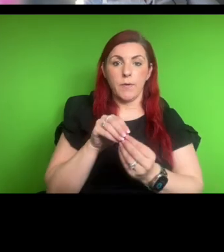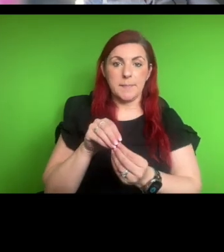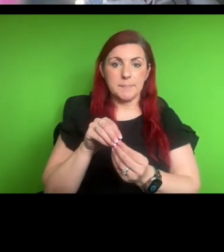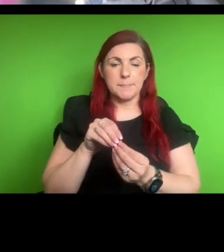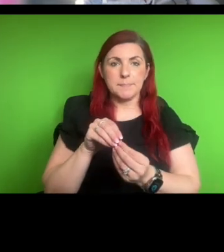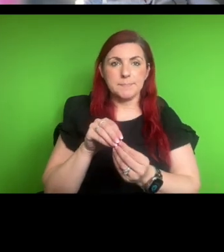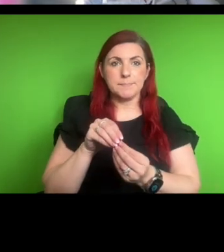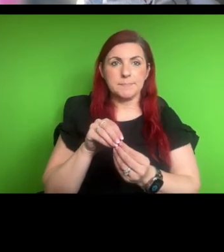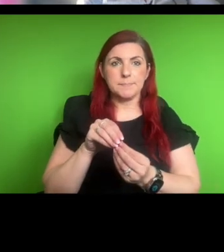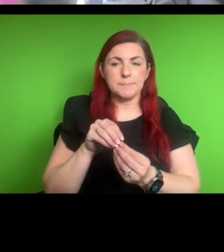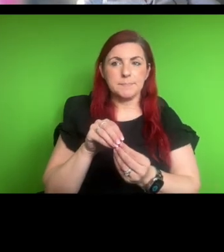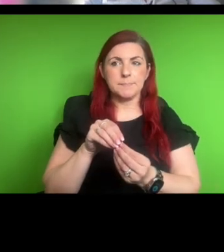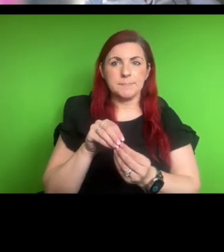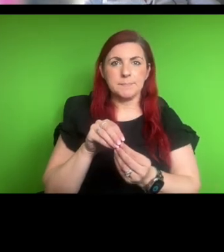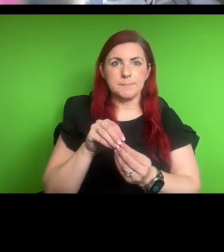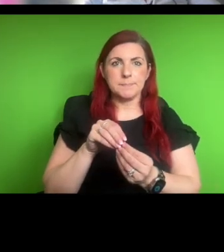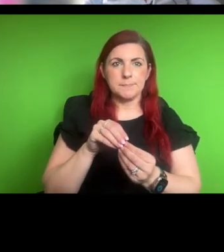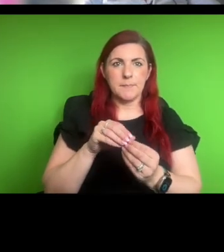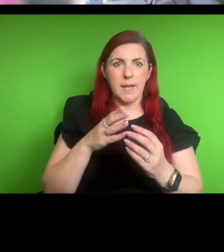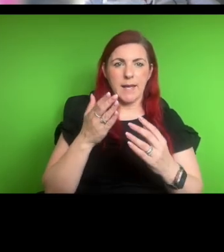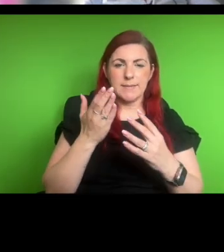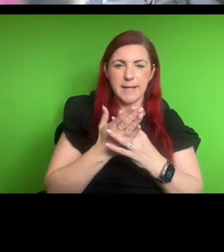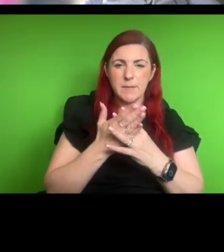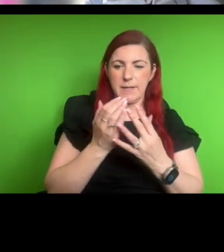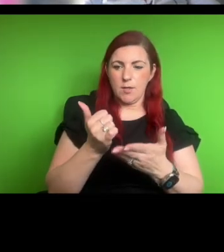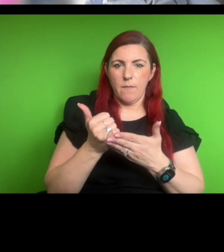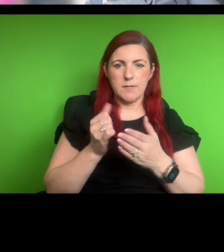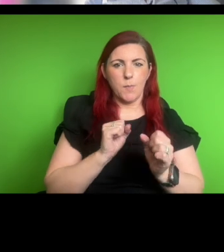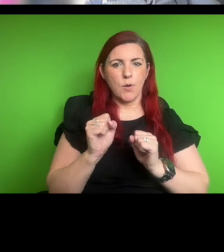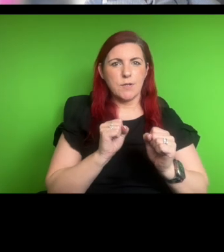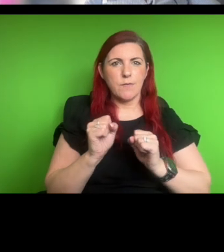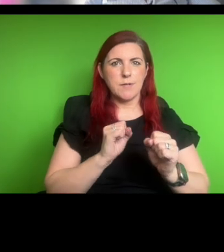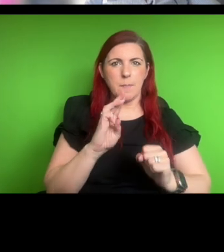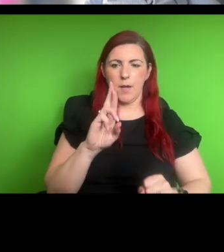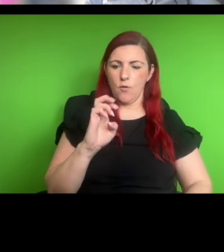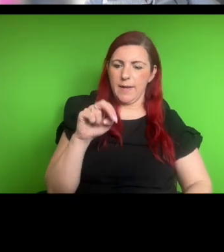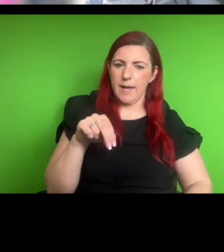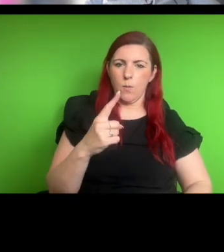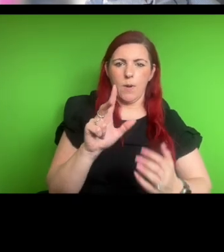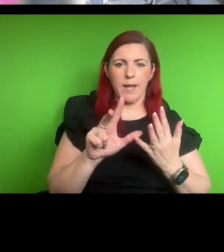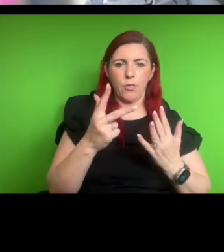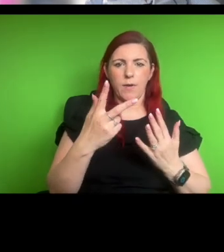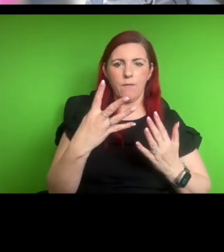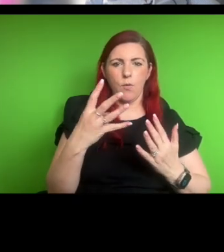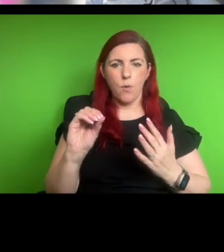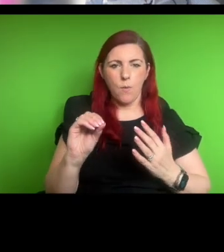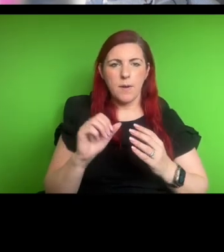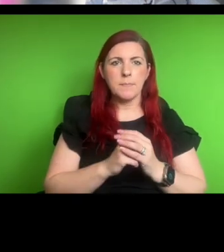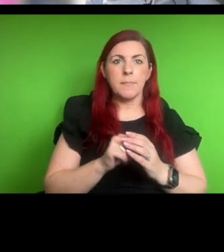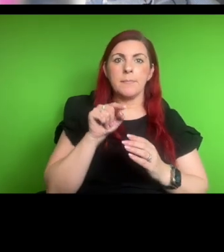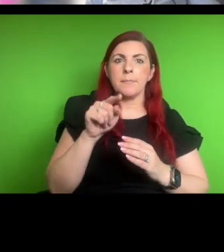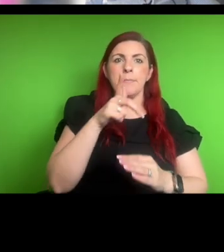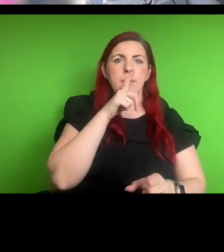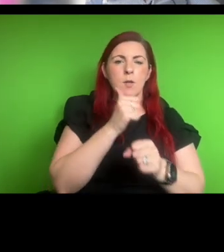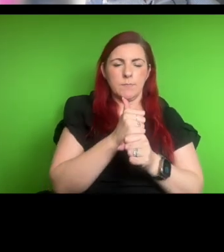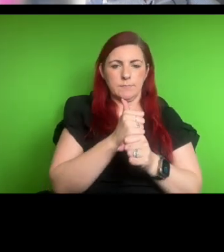accessibility of support services, PREN 18340, sets out to address requirements for the provision of a